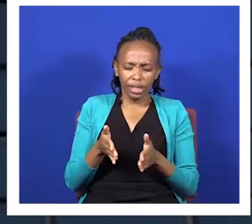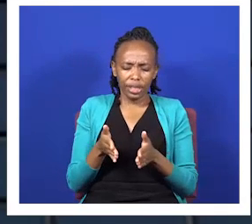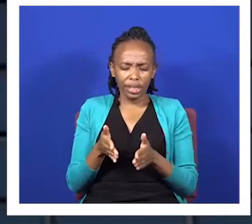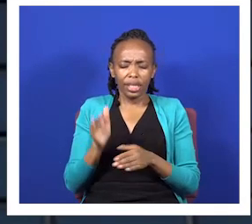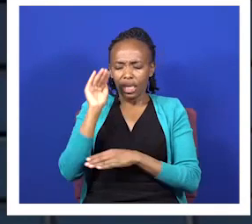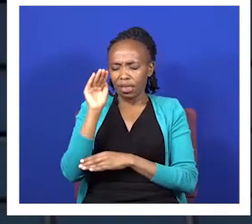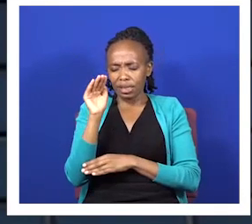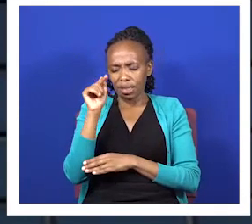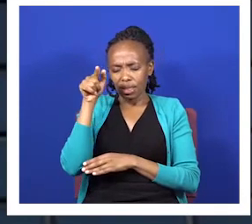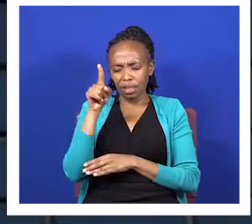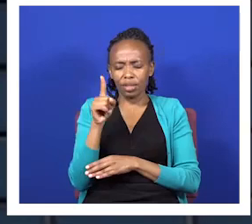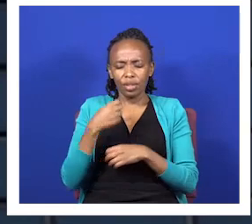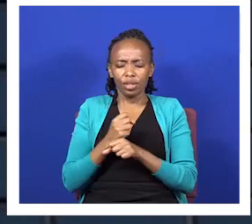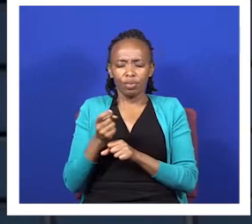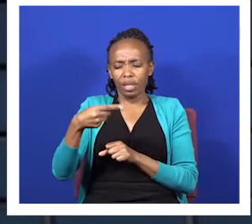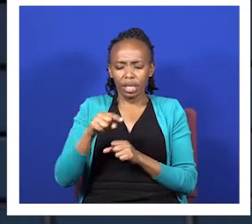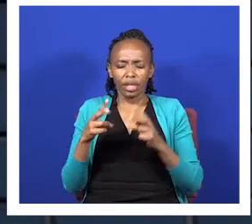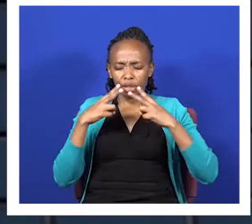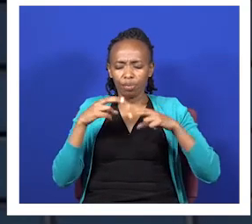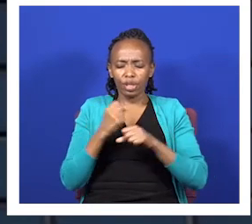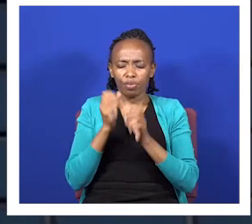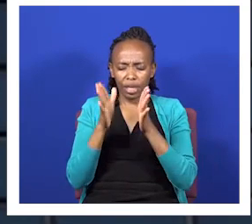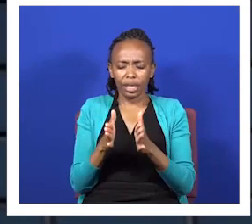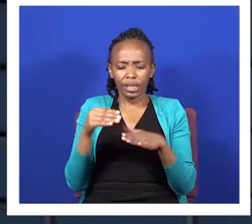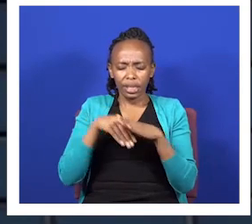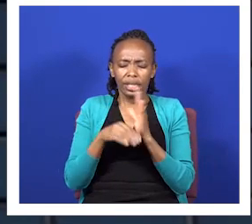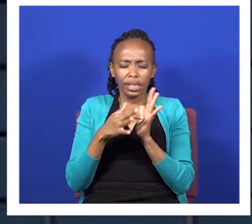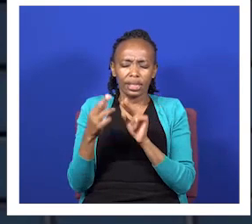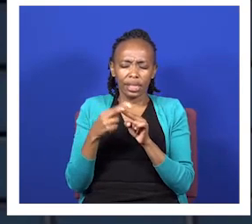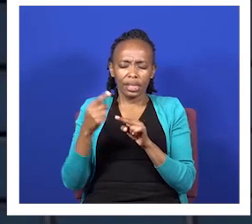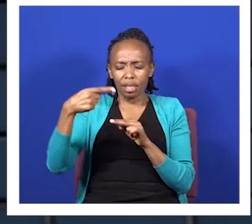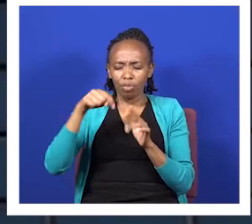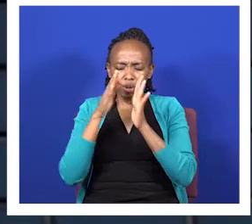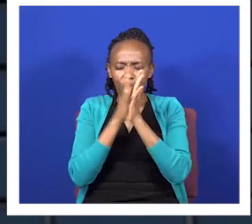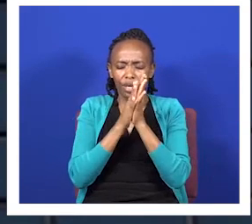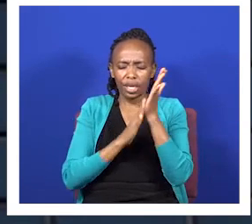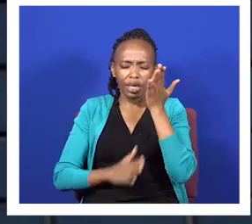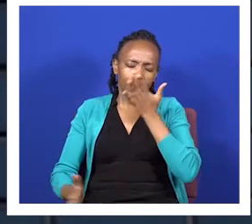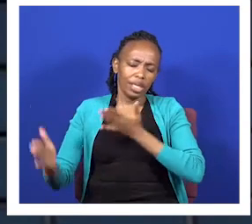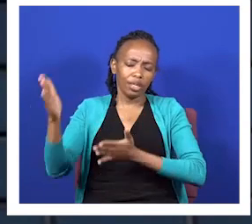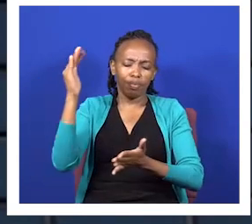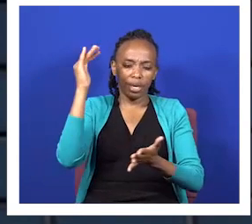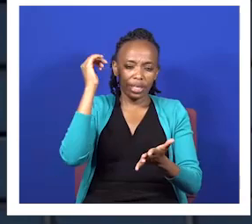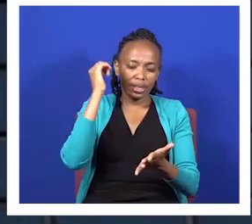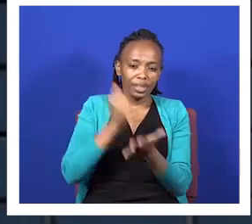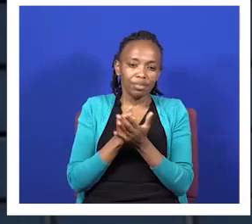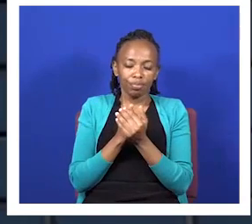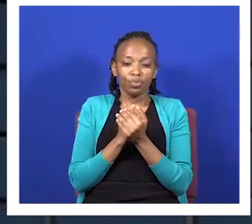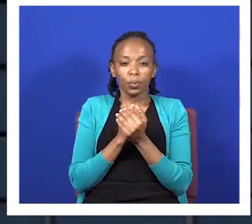today asking you to make us peacemakers. In Jesus' name we pray.